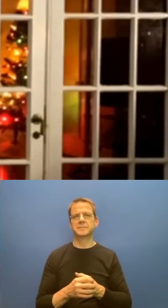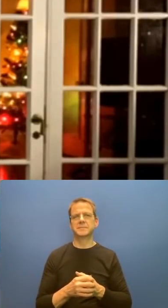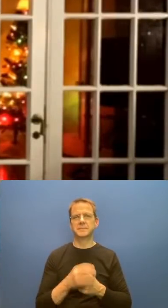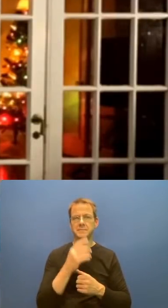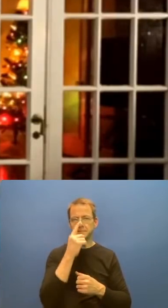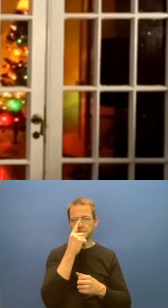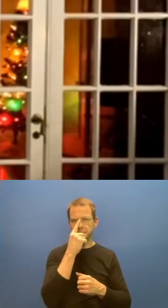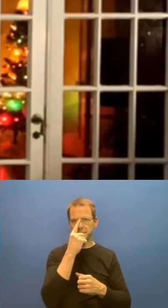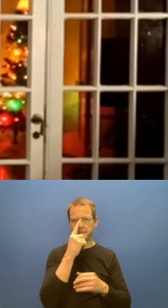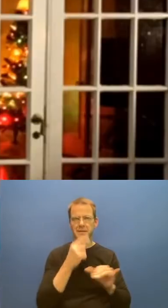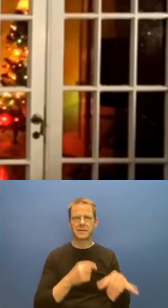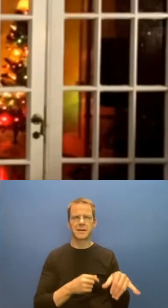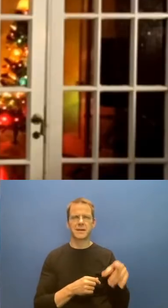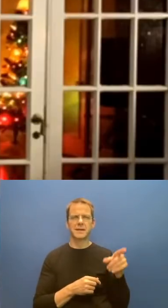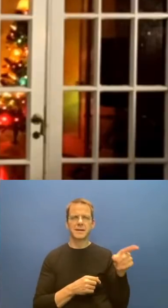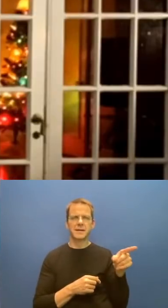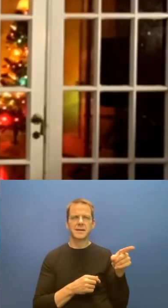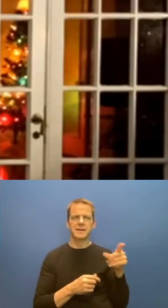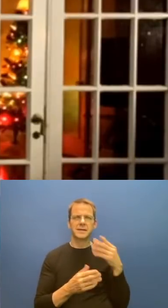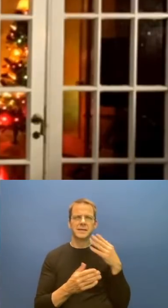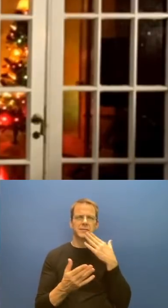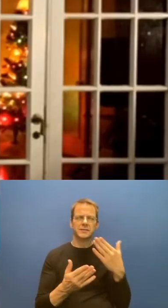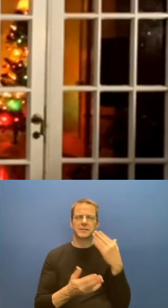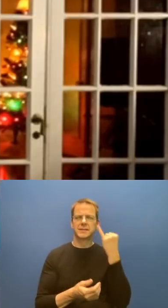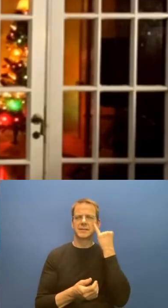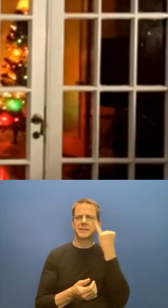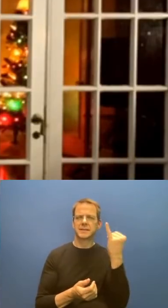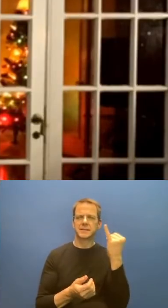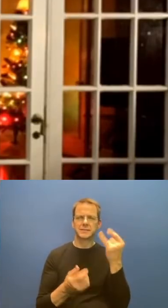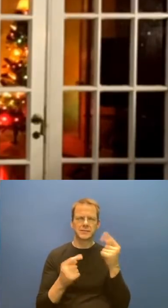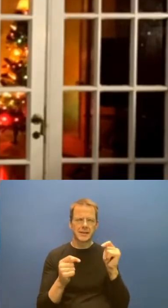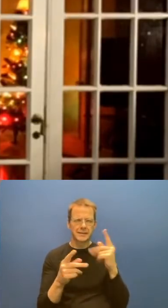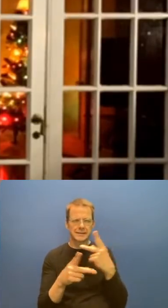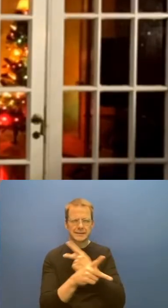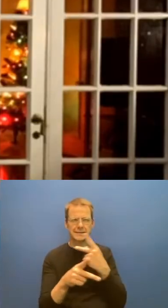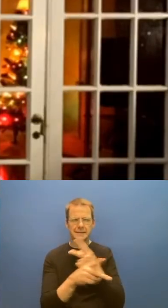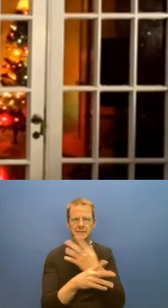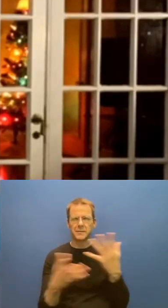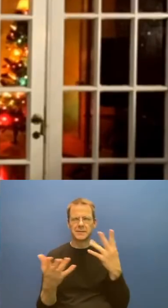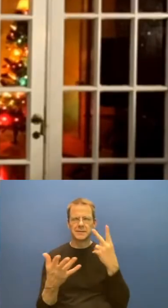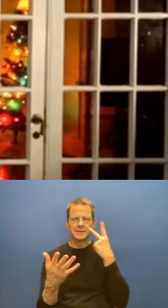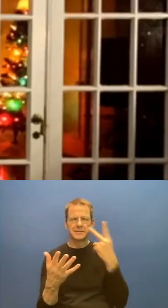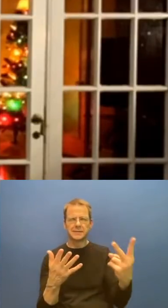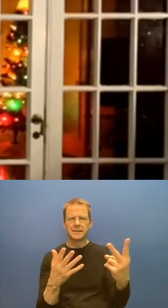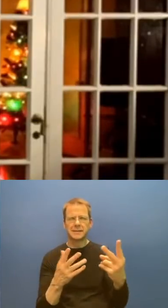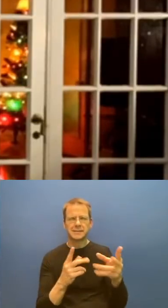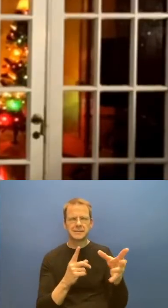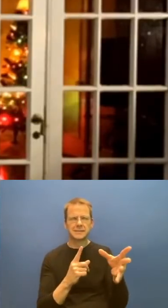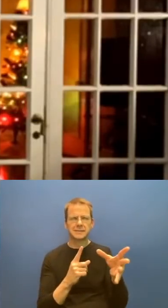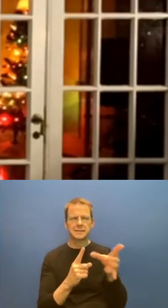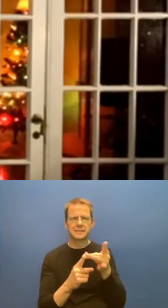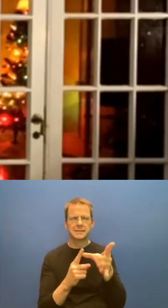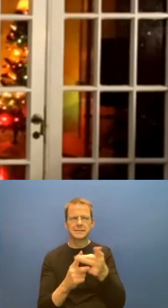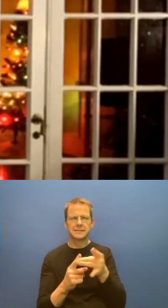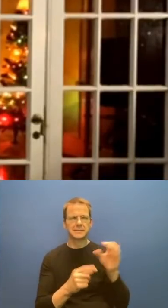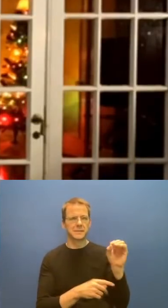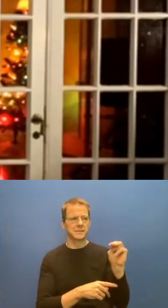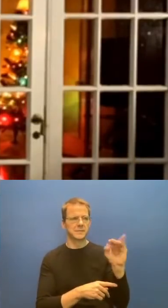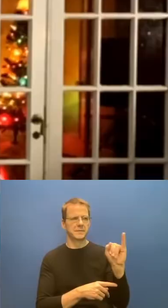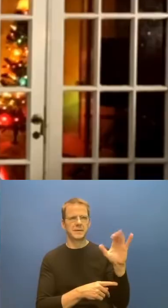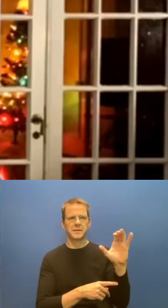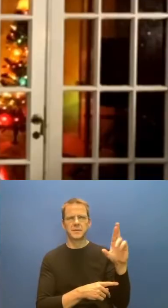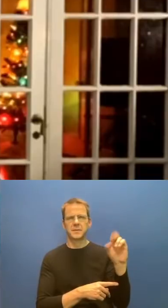transmissibility with Omicron. There is some very wide confidence intervals on the data. We have to appreciate that the case